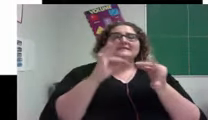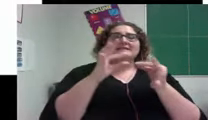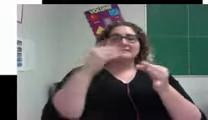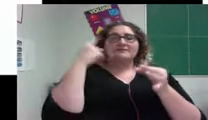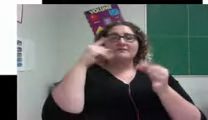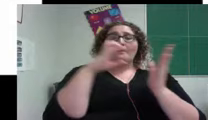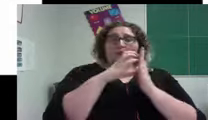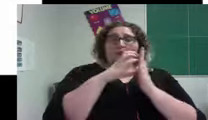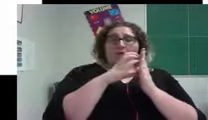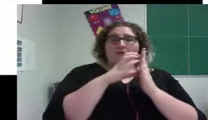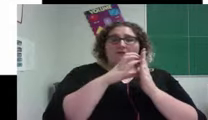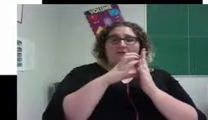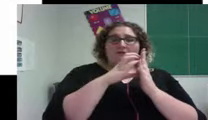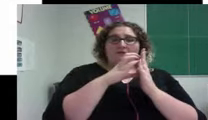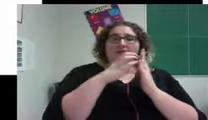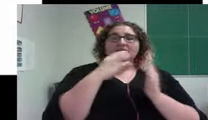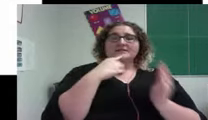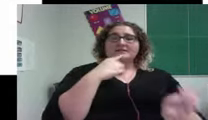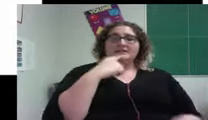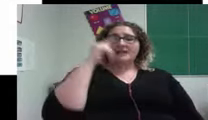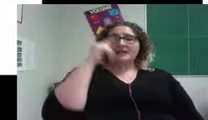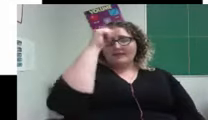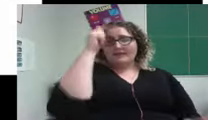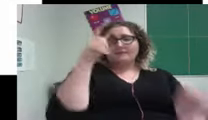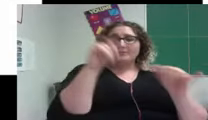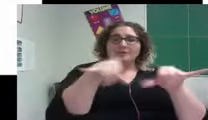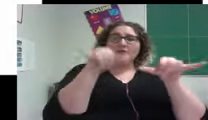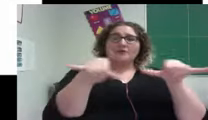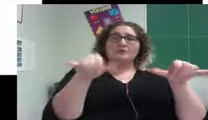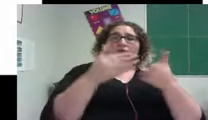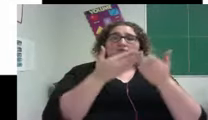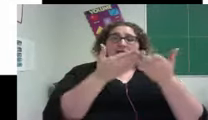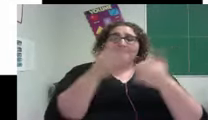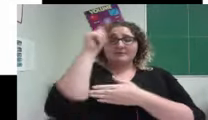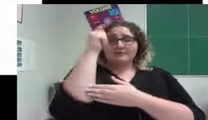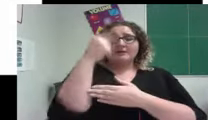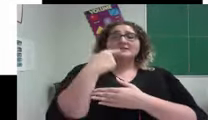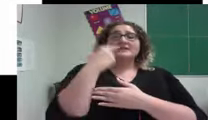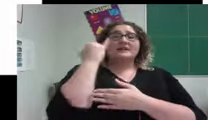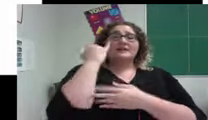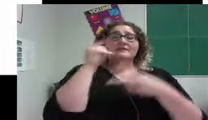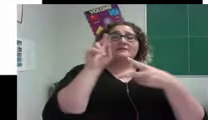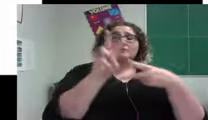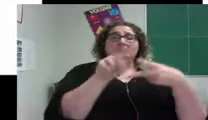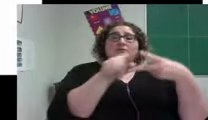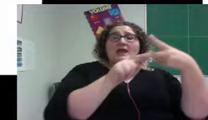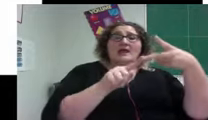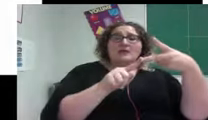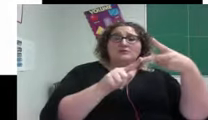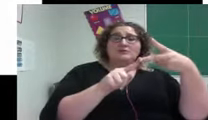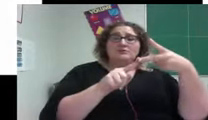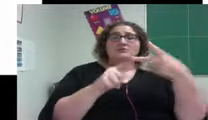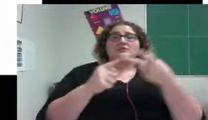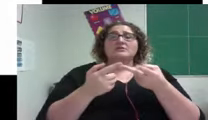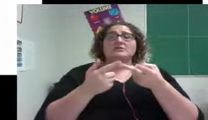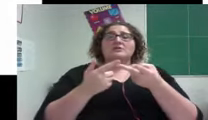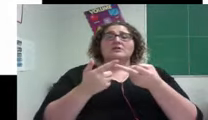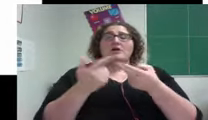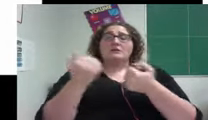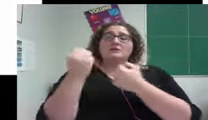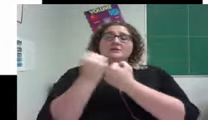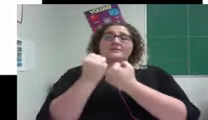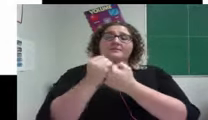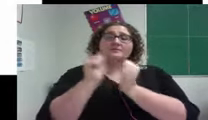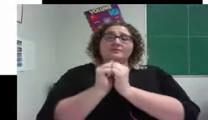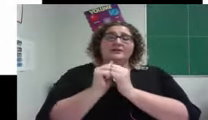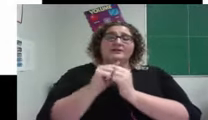2 angles are supplements of the same angle or congruent angles, then the 2 angles are congruent. Now what they mean by